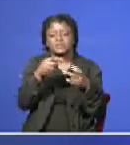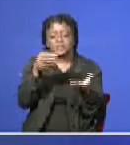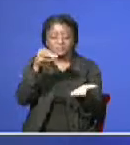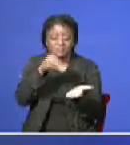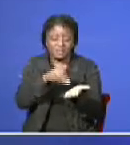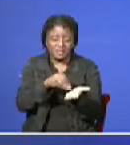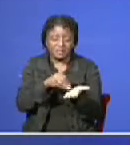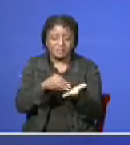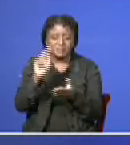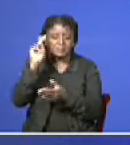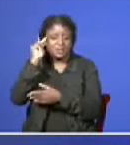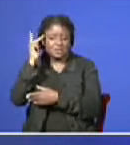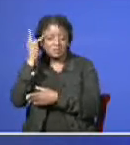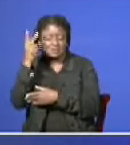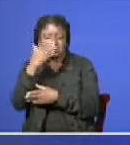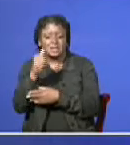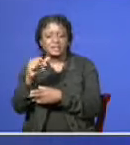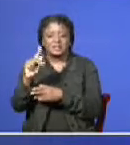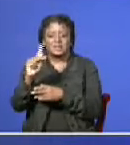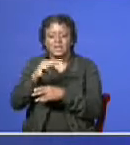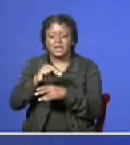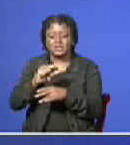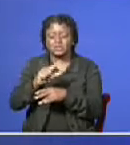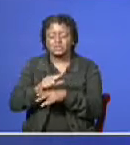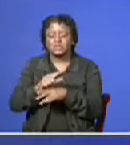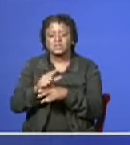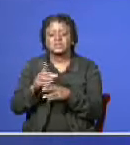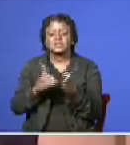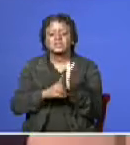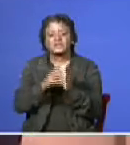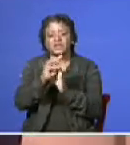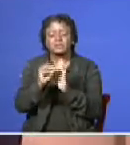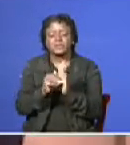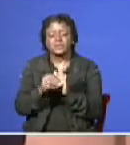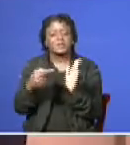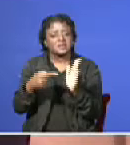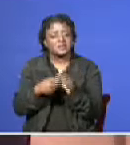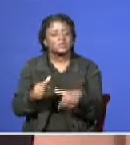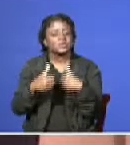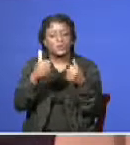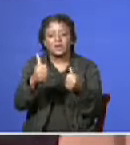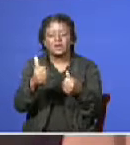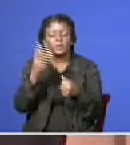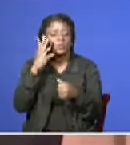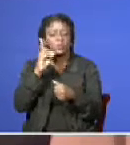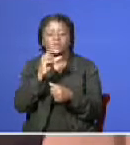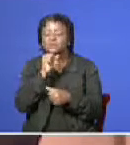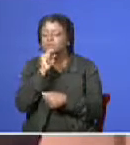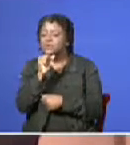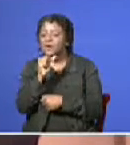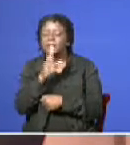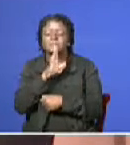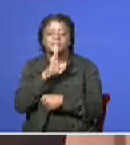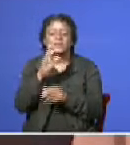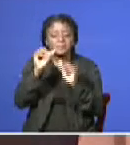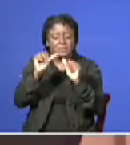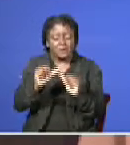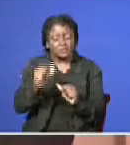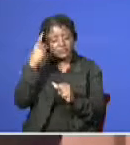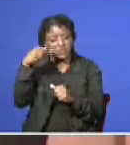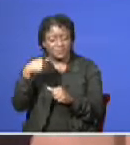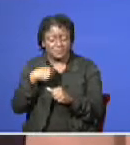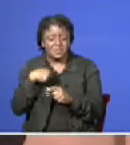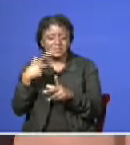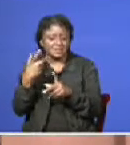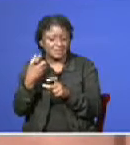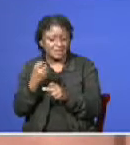and national development. Aldovese Munnings has the story. This award would not have been possible for me to obtain had